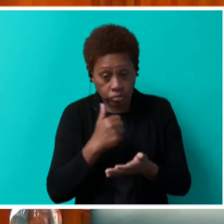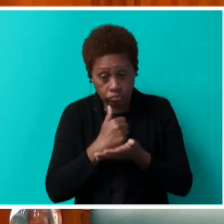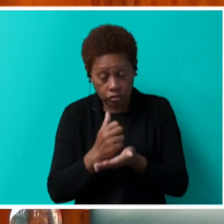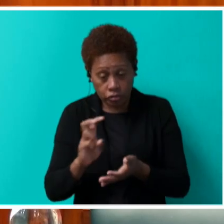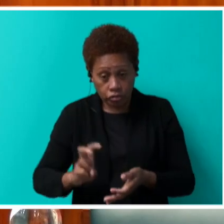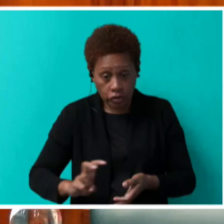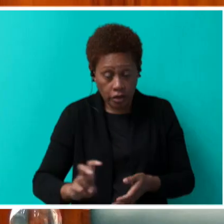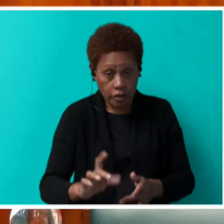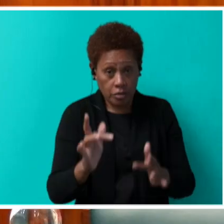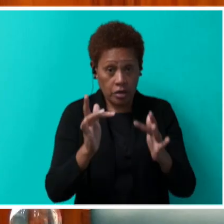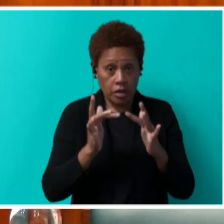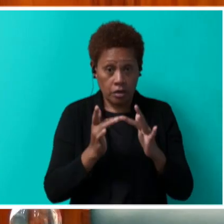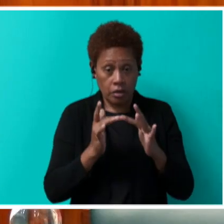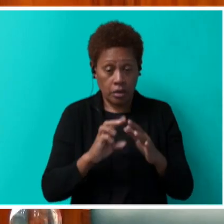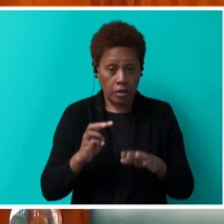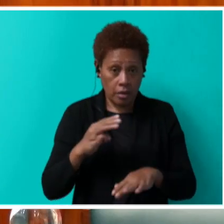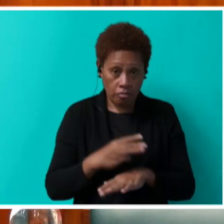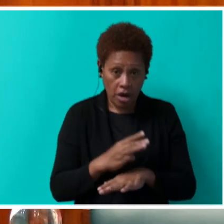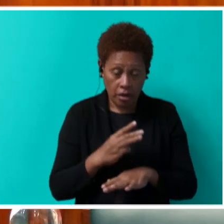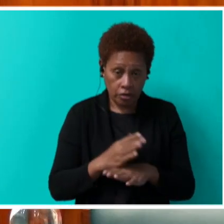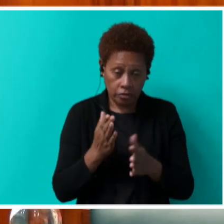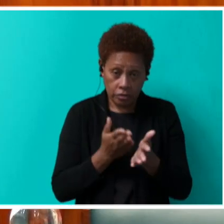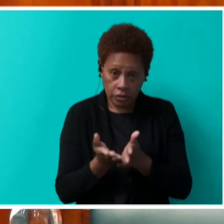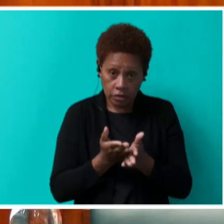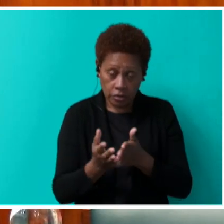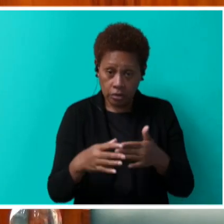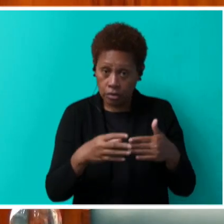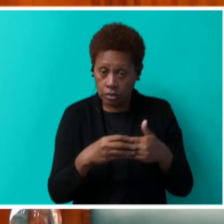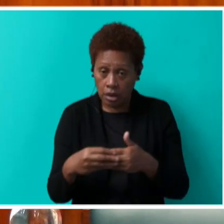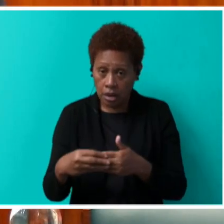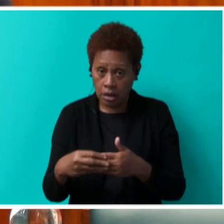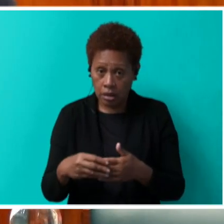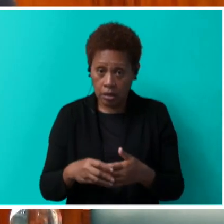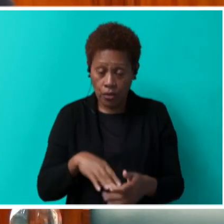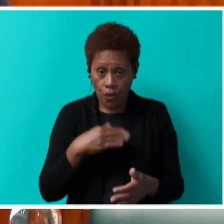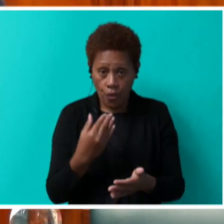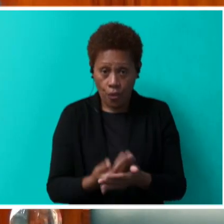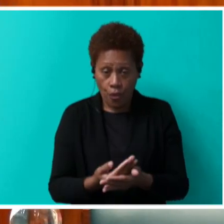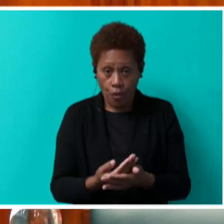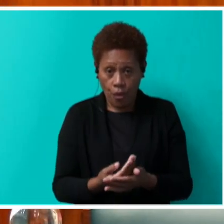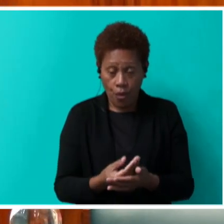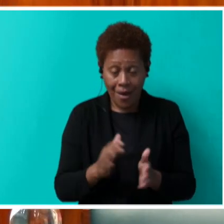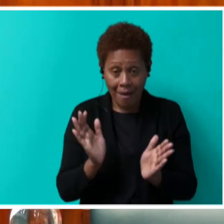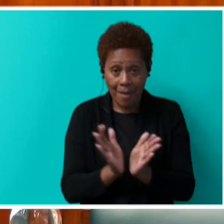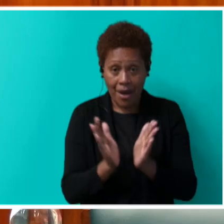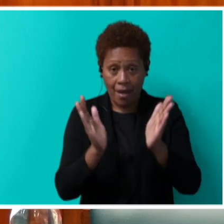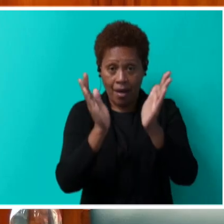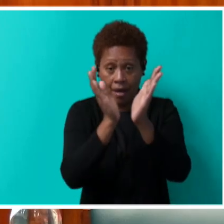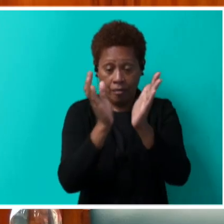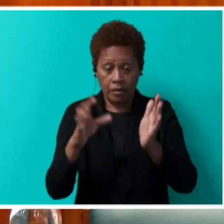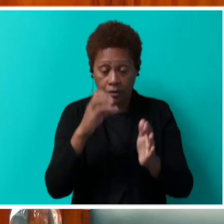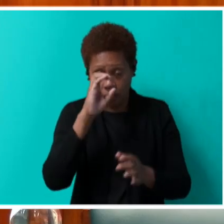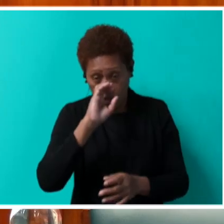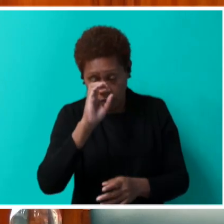network, market intelligence service to guide exporters on pineapple pricing trend and consumers'